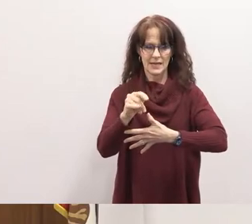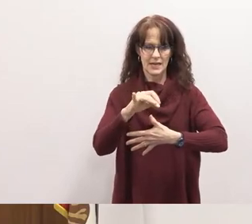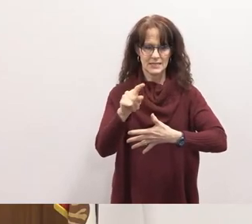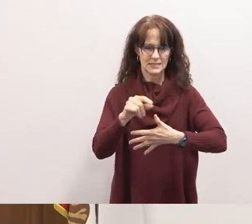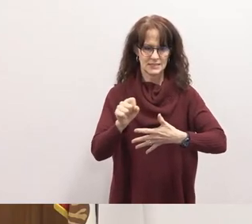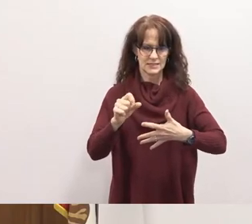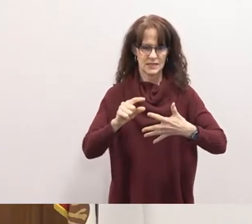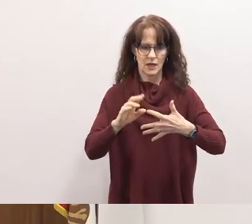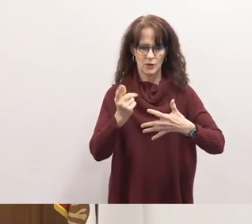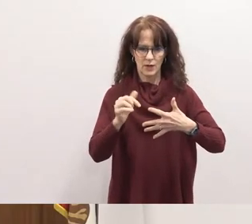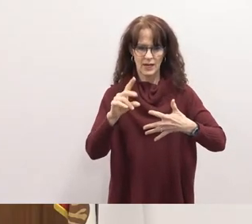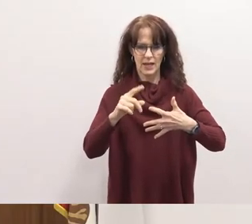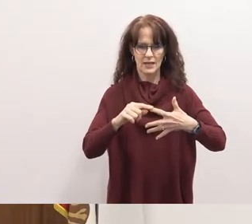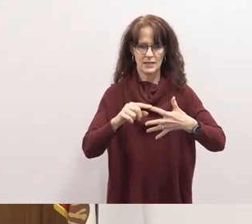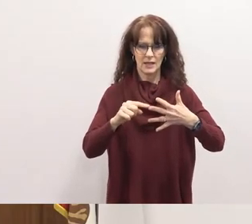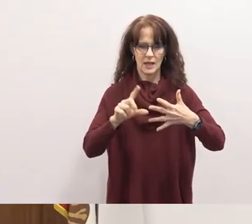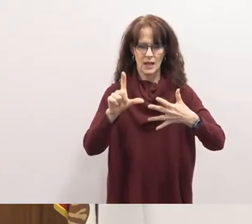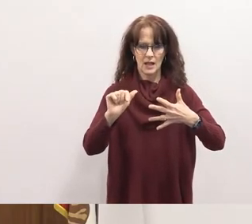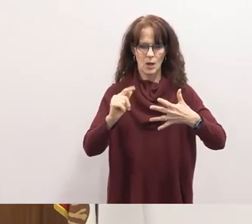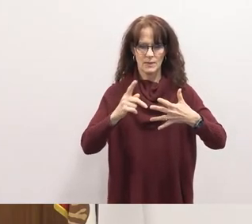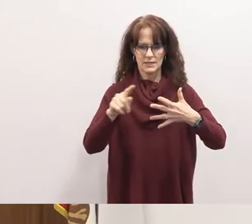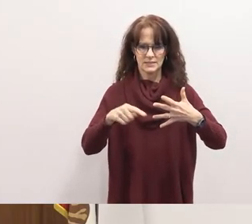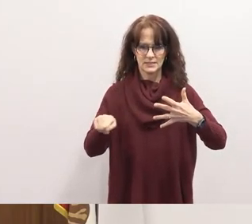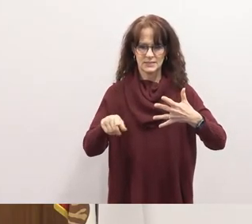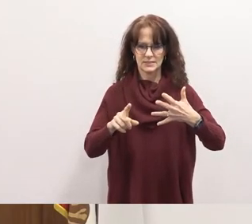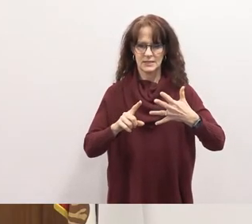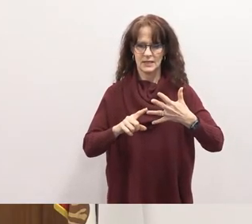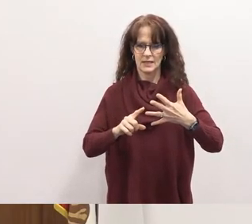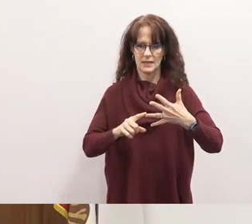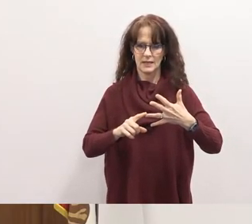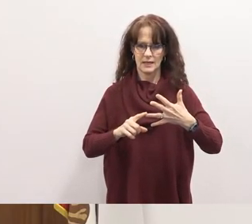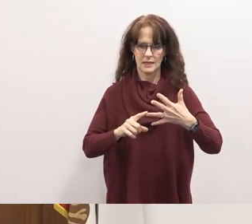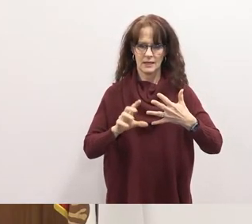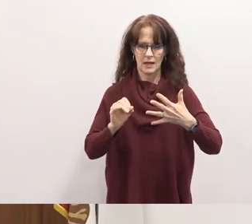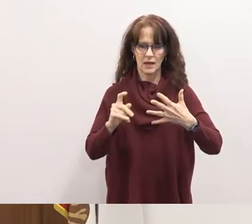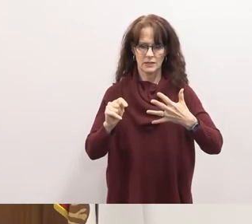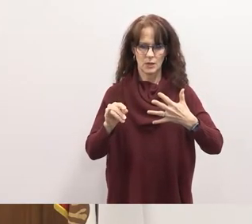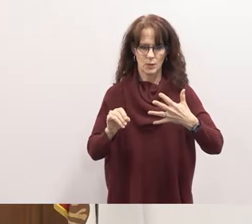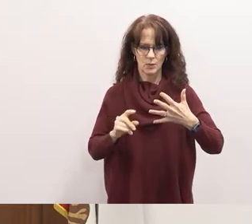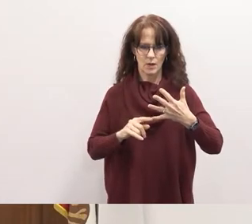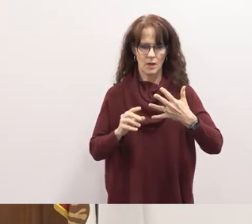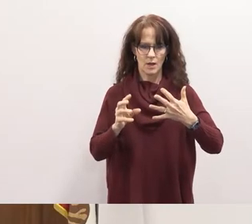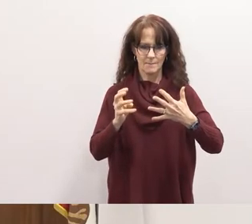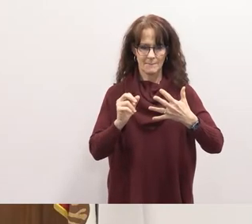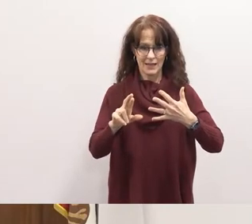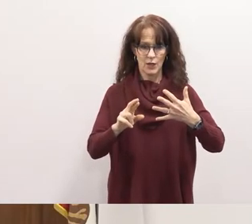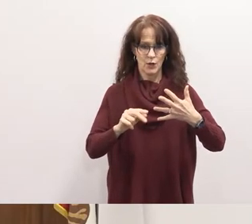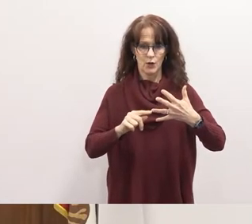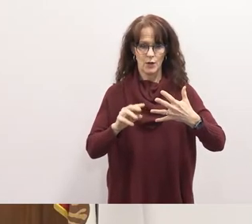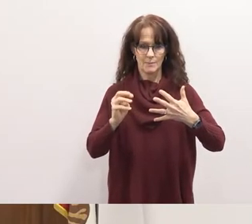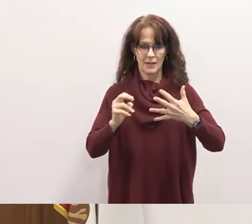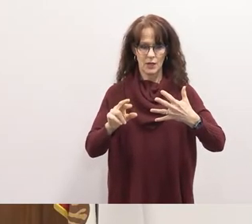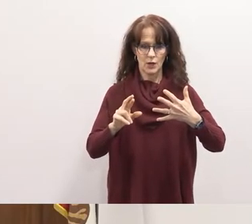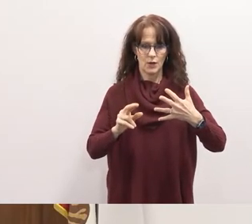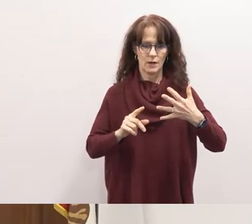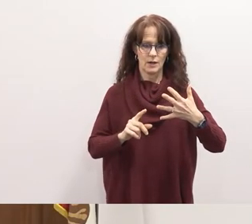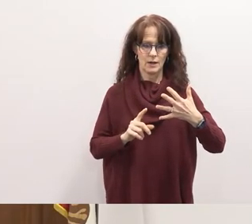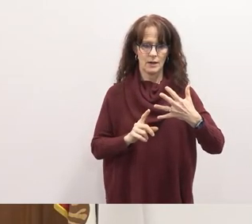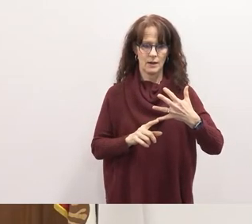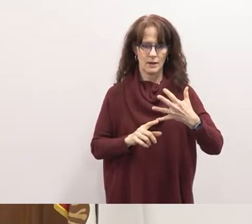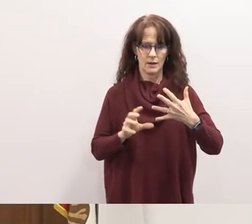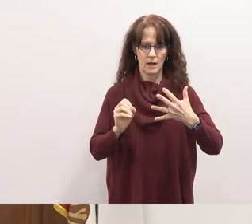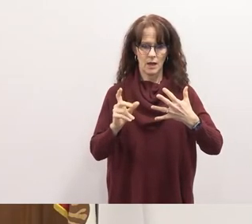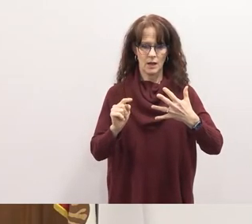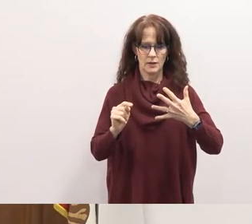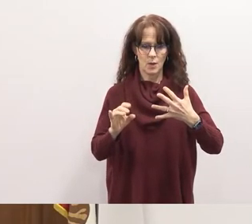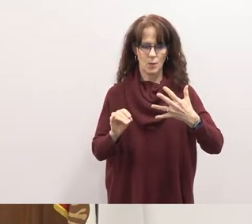Craighead? Here. Member Lopez? Present. Member Miller? Here. Member